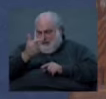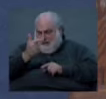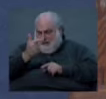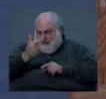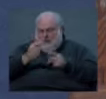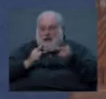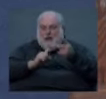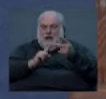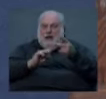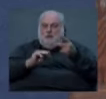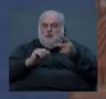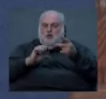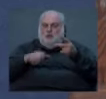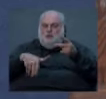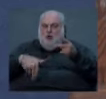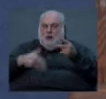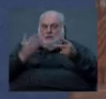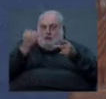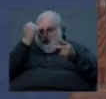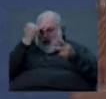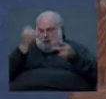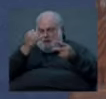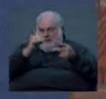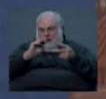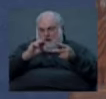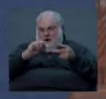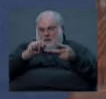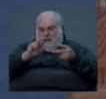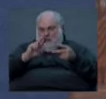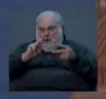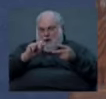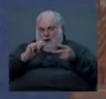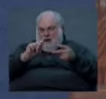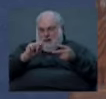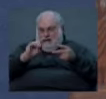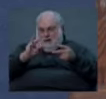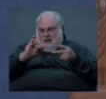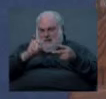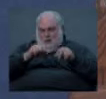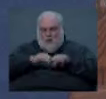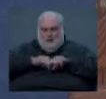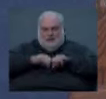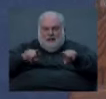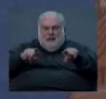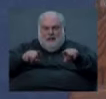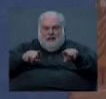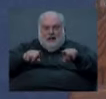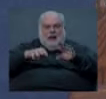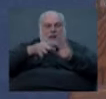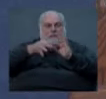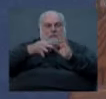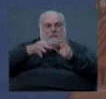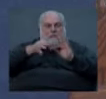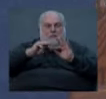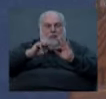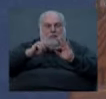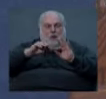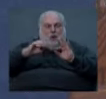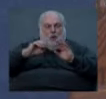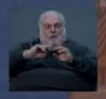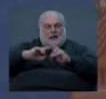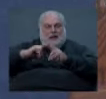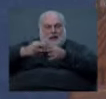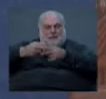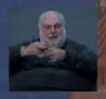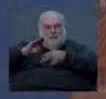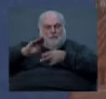up marketing. And we sent out a memo trying to explain what branding is, and the different steps